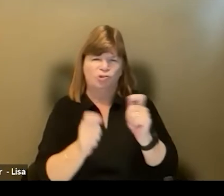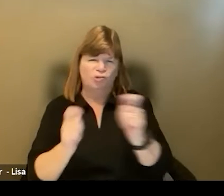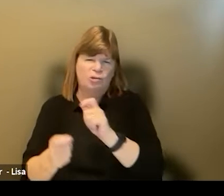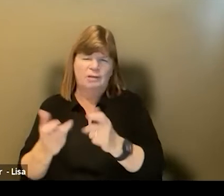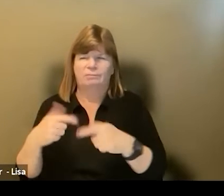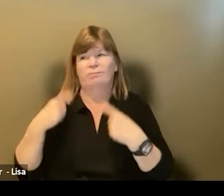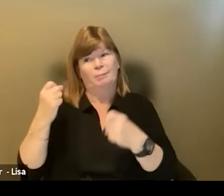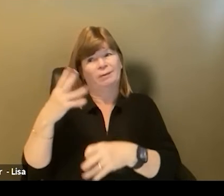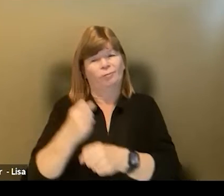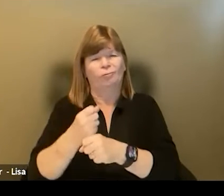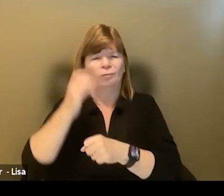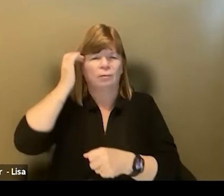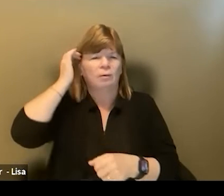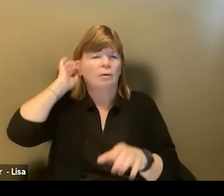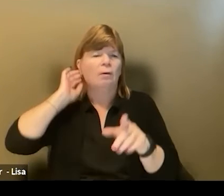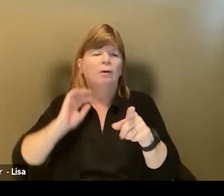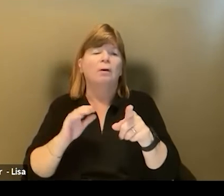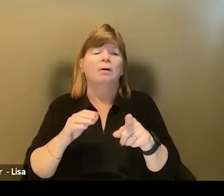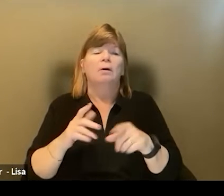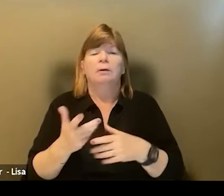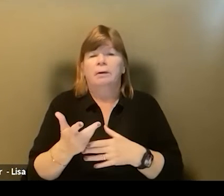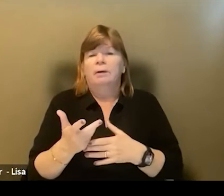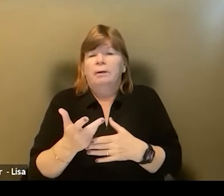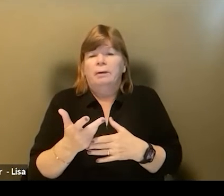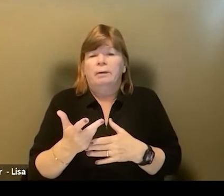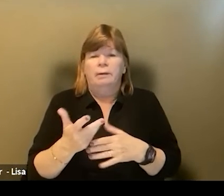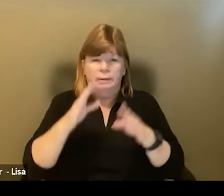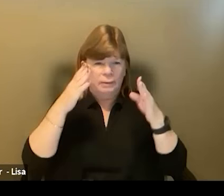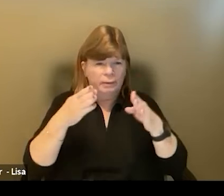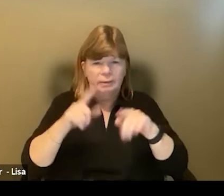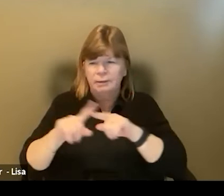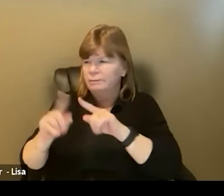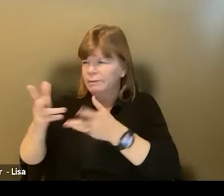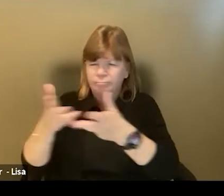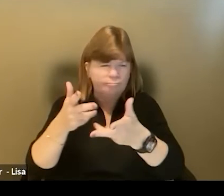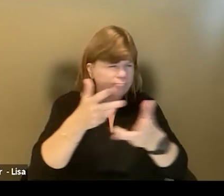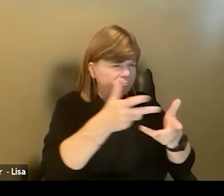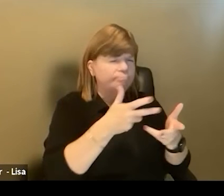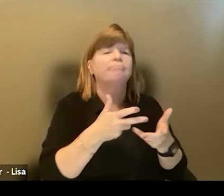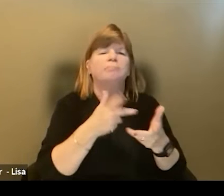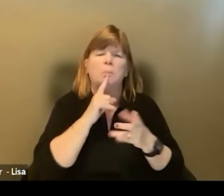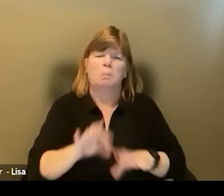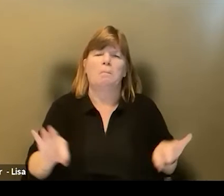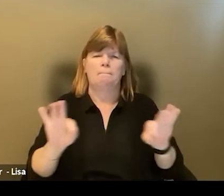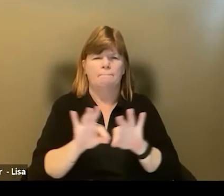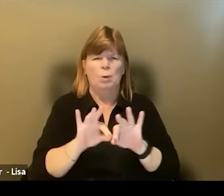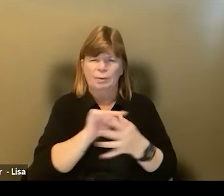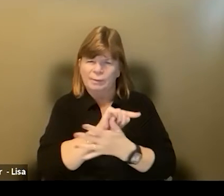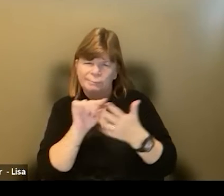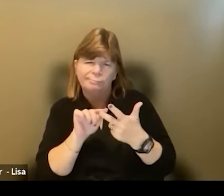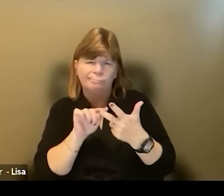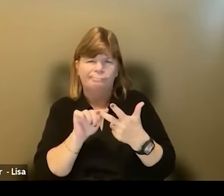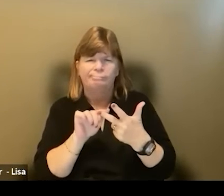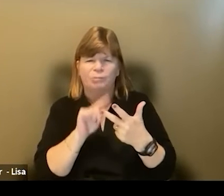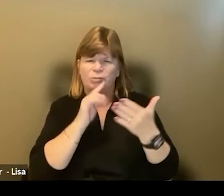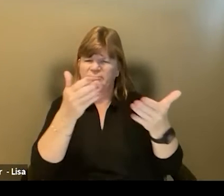for a number of years. Through some targeted stakeholder engagement, some key themes were really